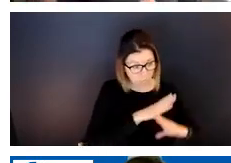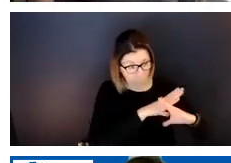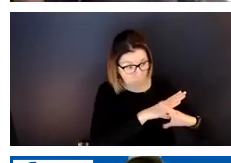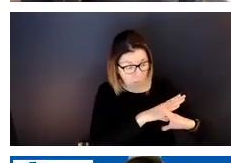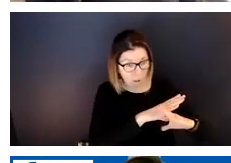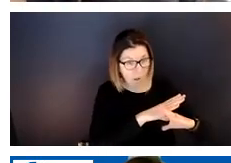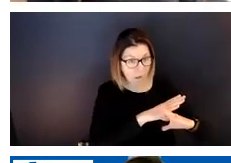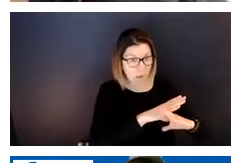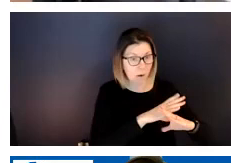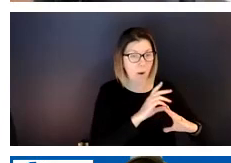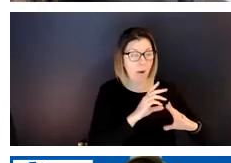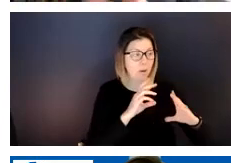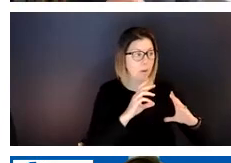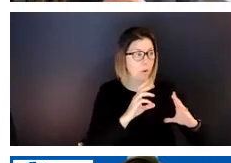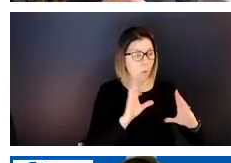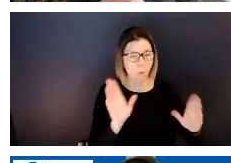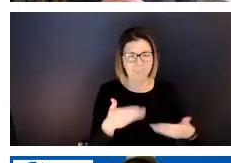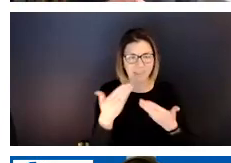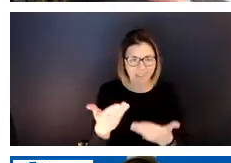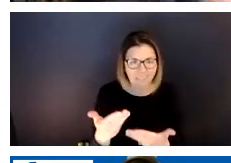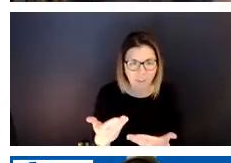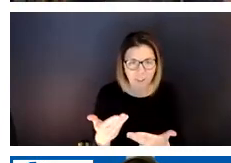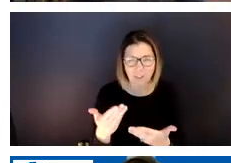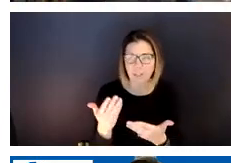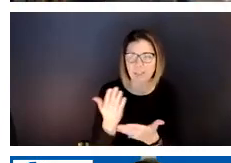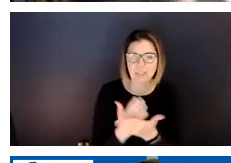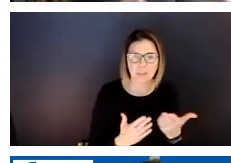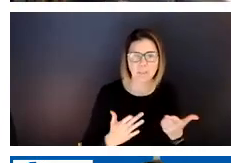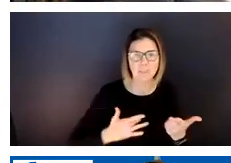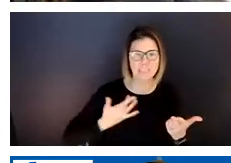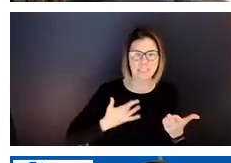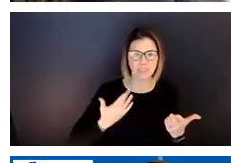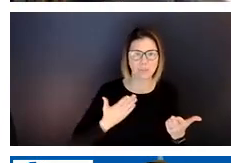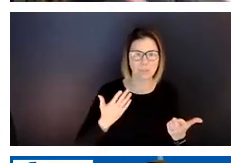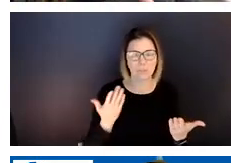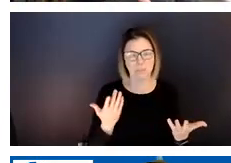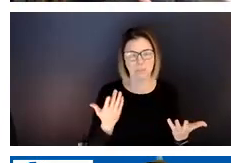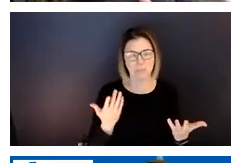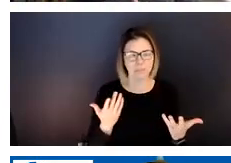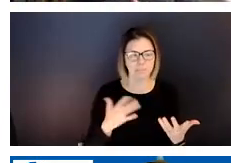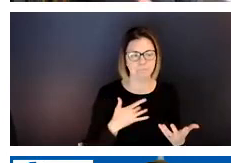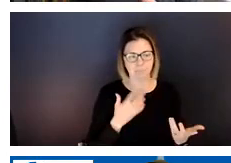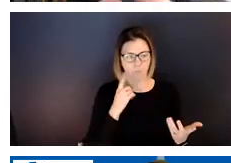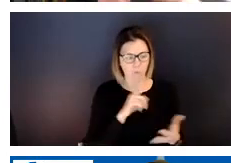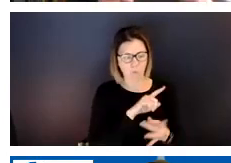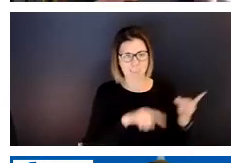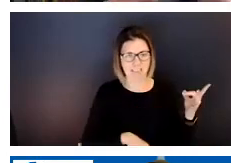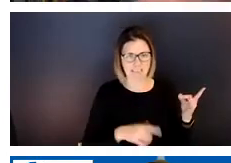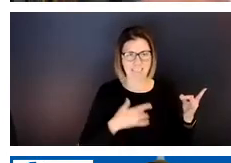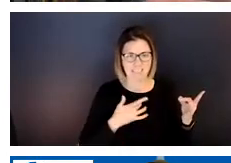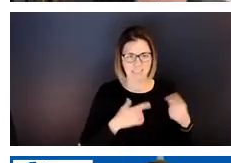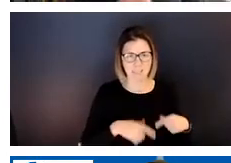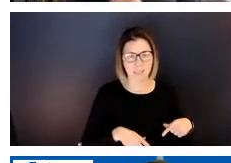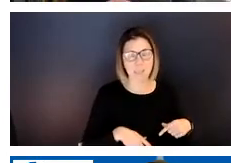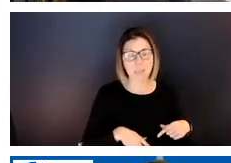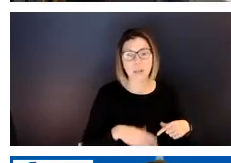or to deliver some form of sensory input along those 8 different senses? And